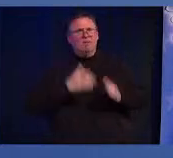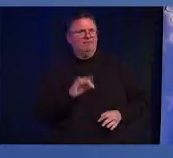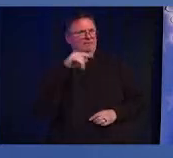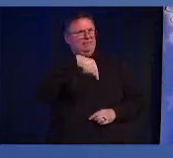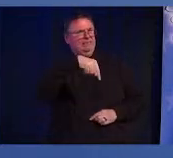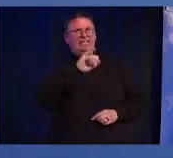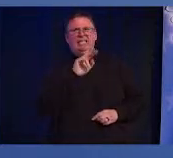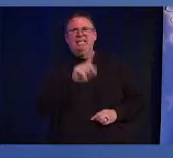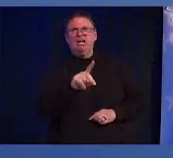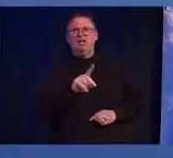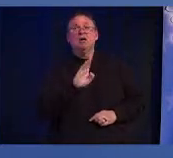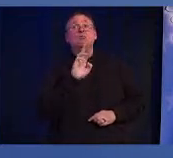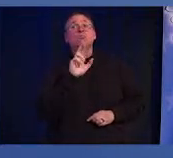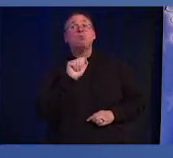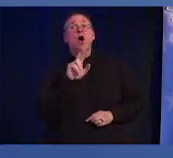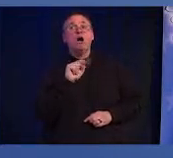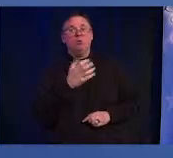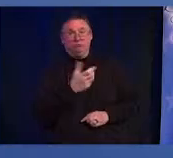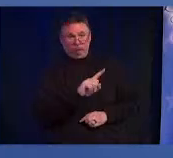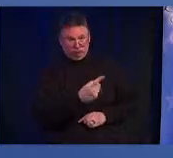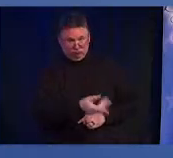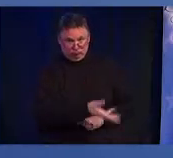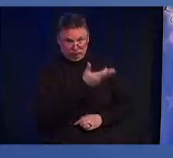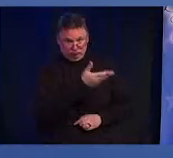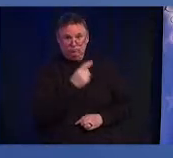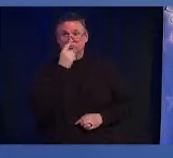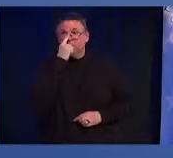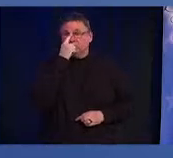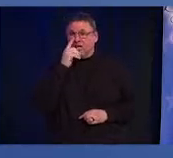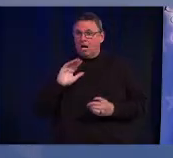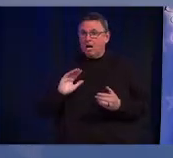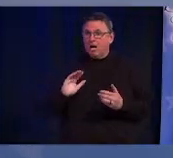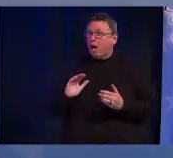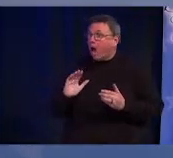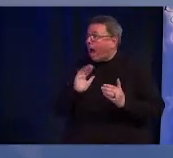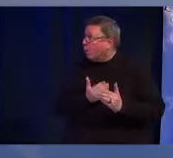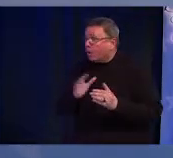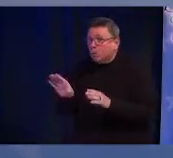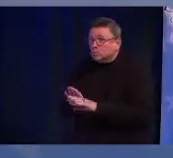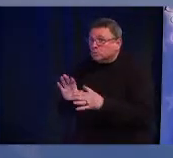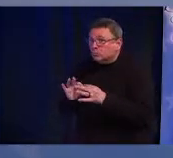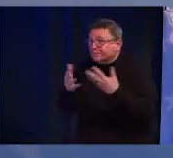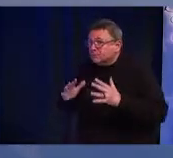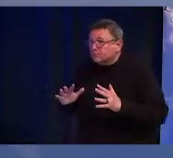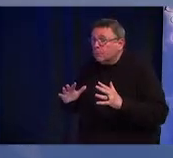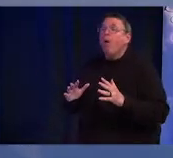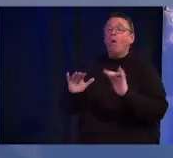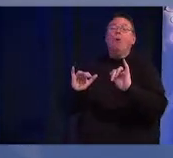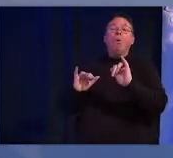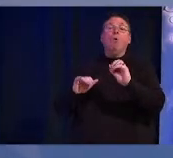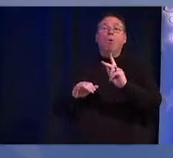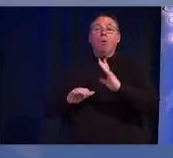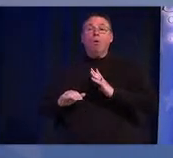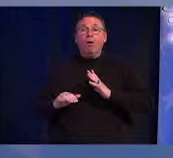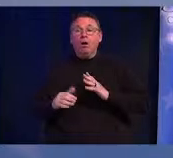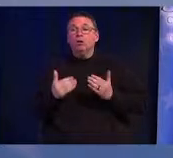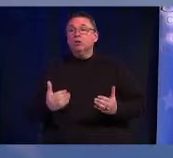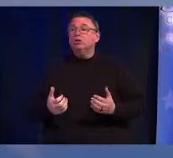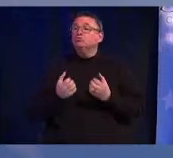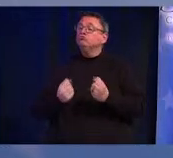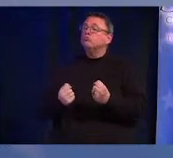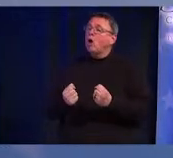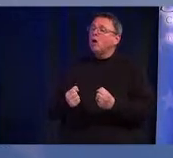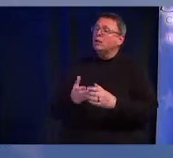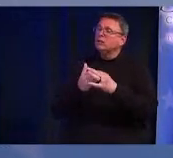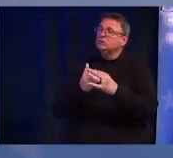Braun, you'll go first in answering this question. You have 30 seconds. This is our closing statement? It is. Very clear. If you want strong leadership